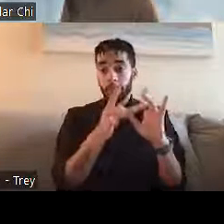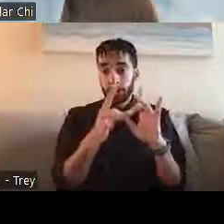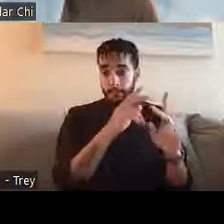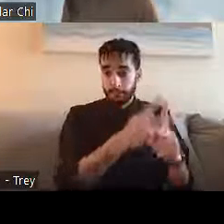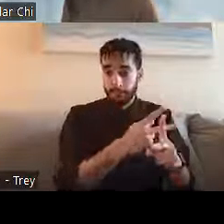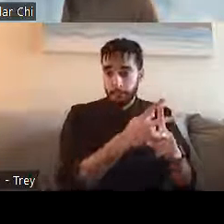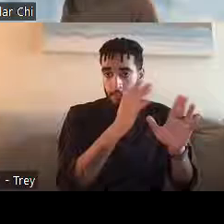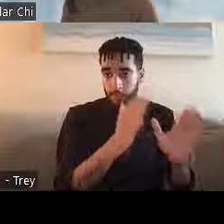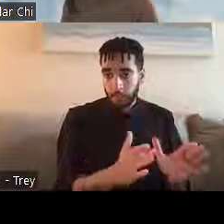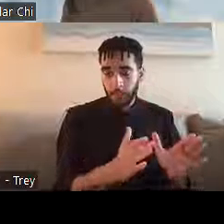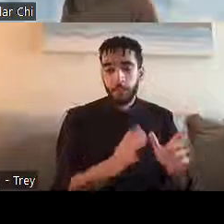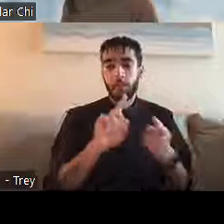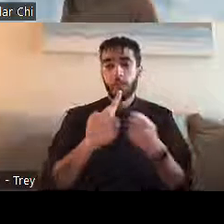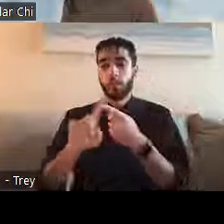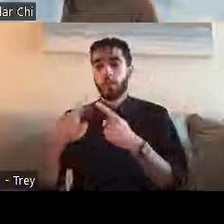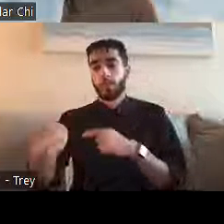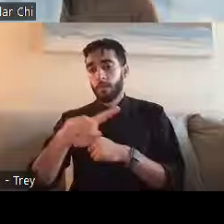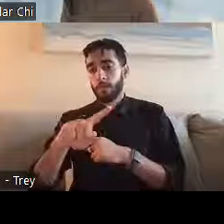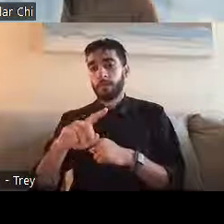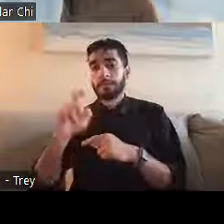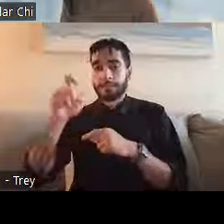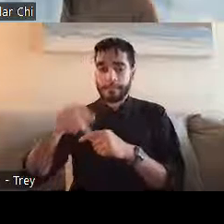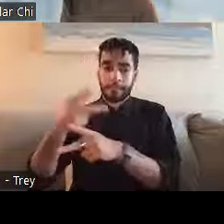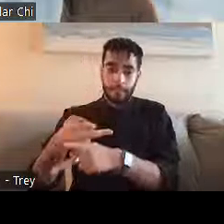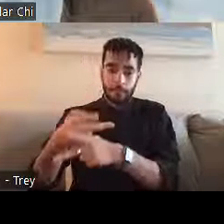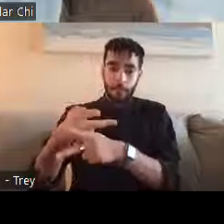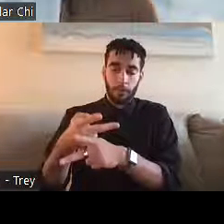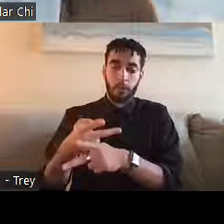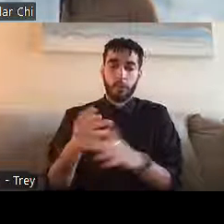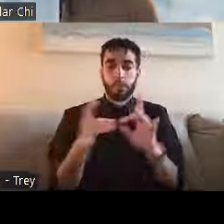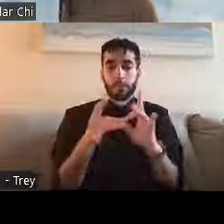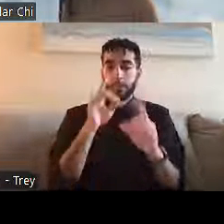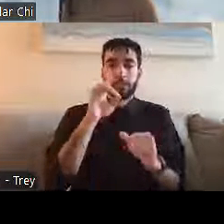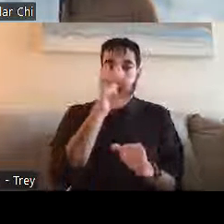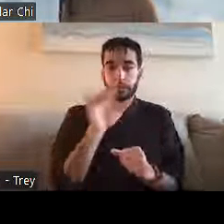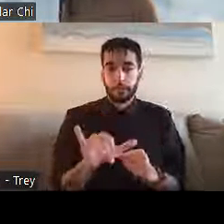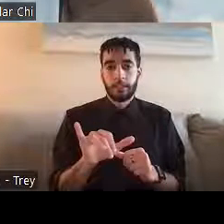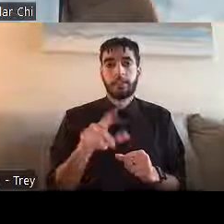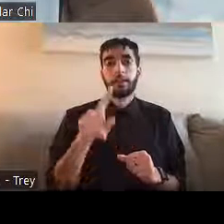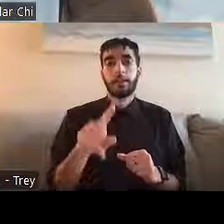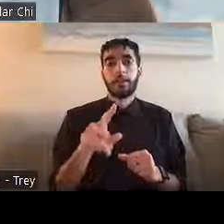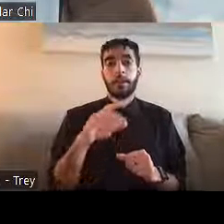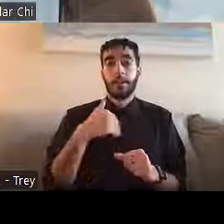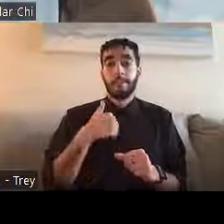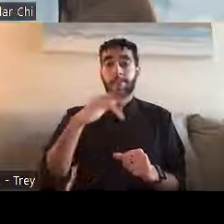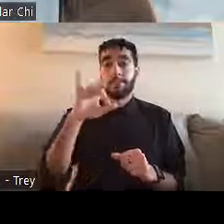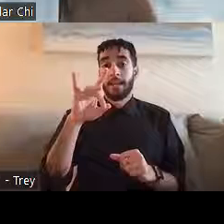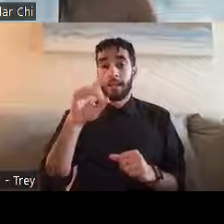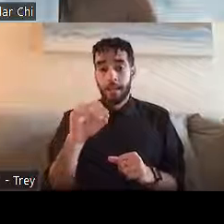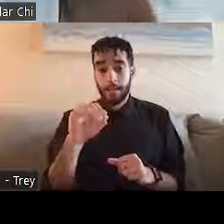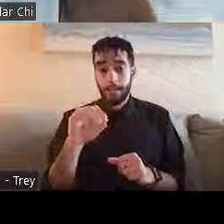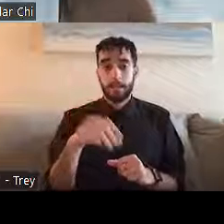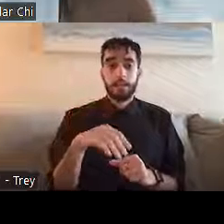The graph is showing that nearly 43% of caregivers who provided care to those with AD, other dementia, or